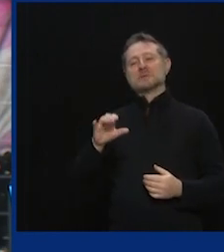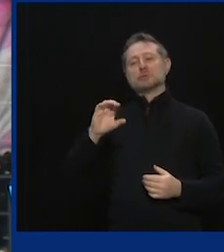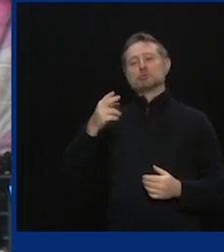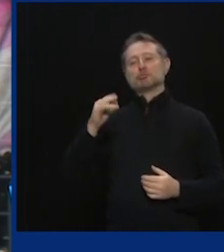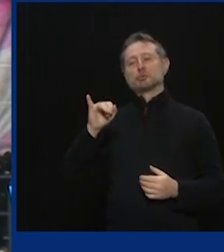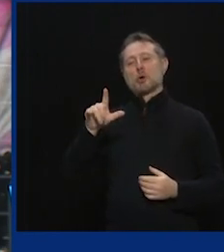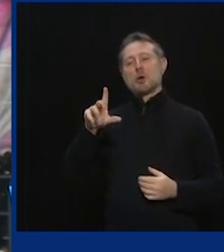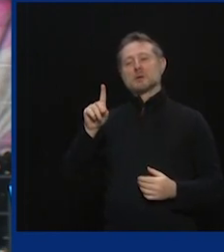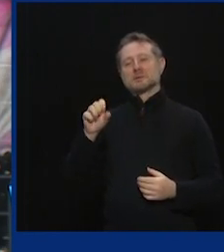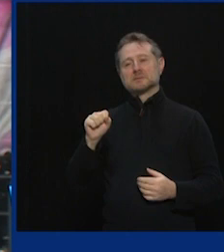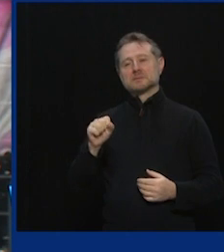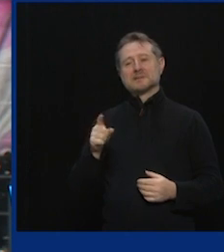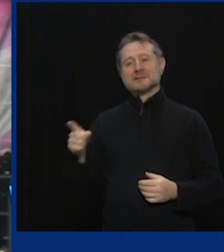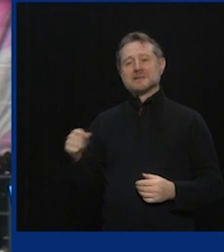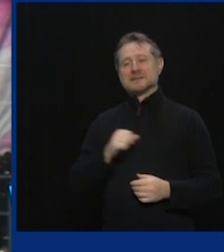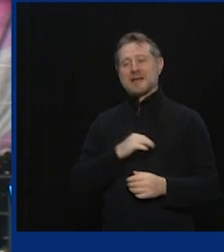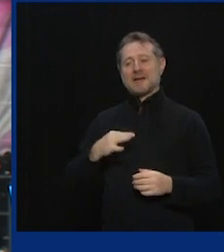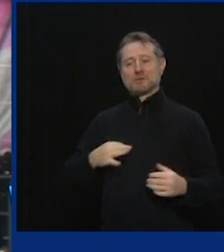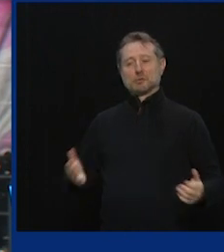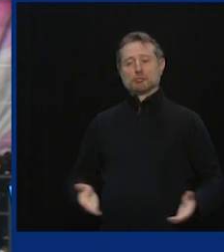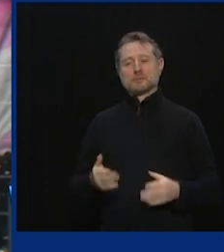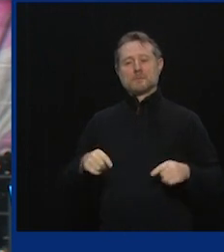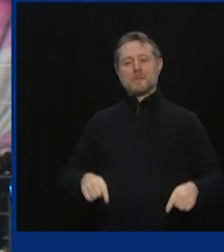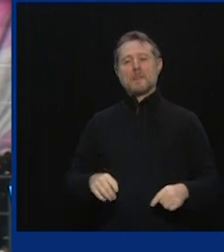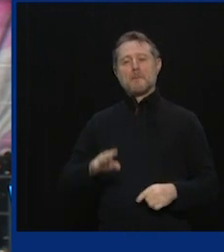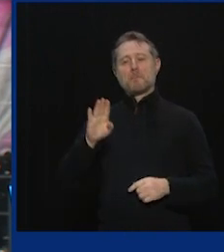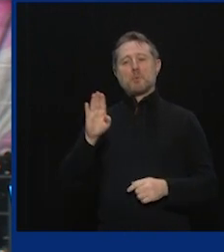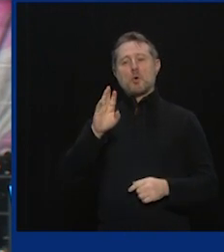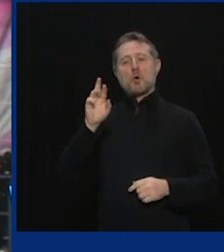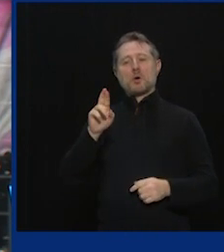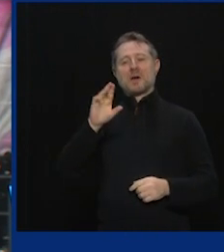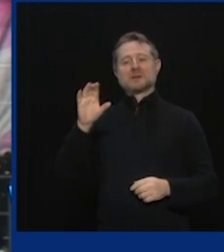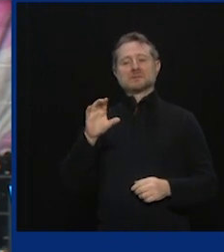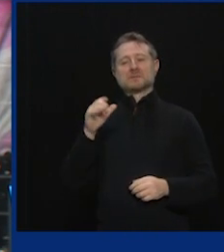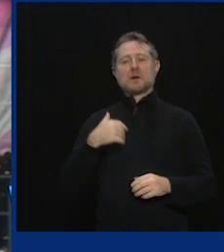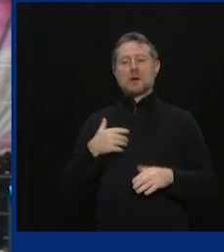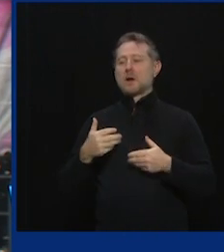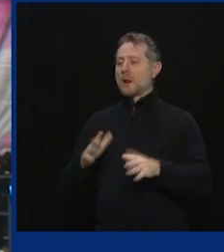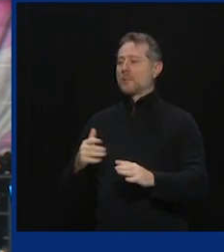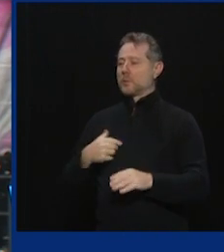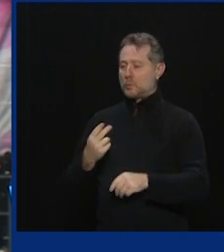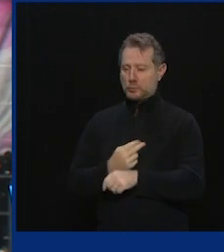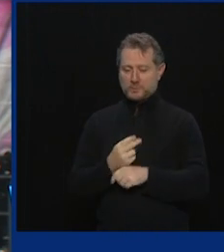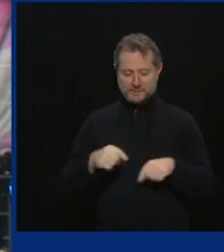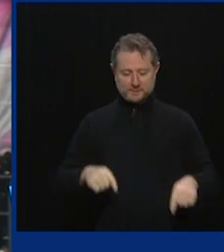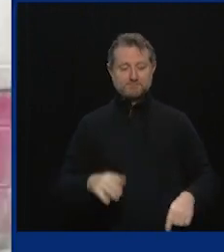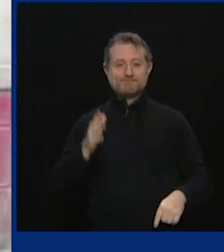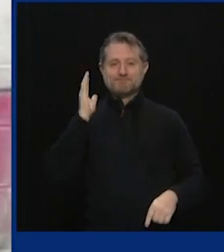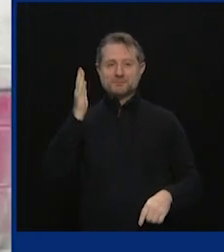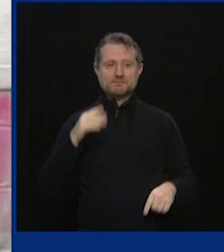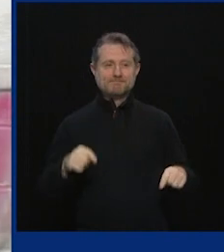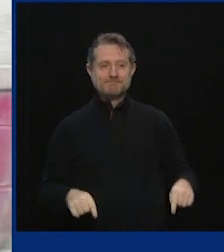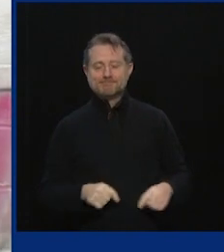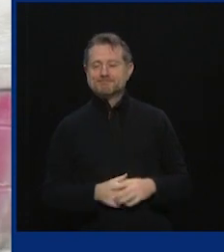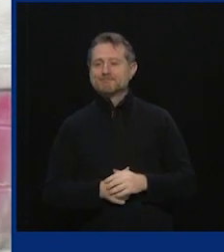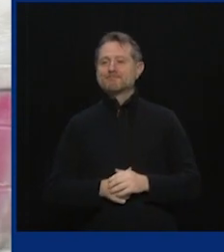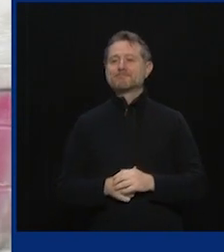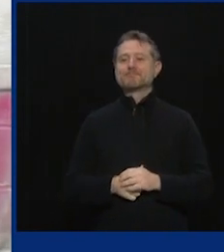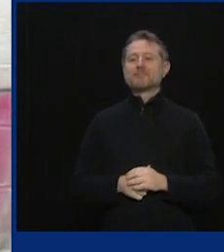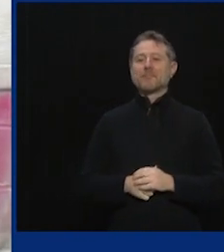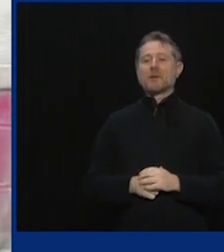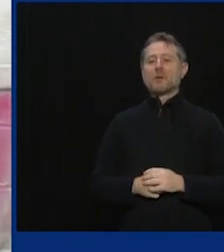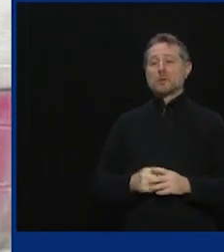here at BRC for allowing us to use their facilities today. And I also saw the Yemeni American